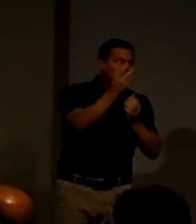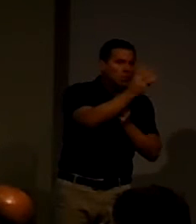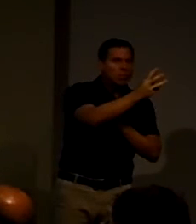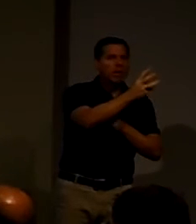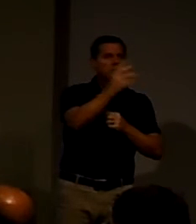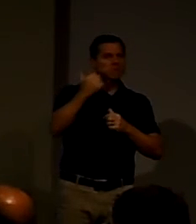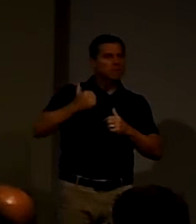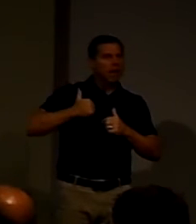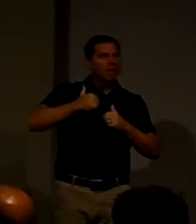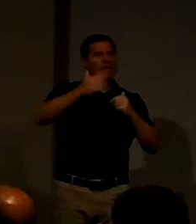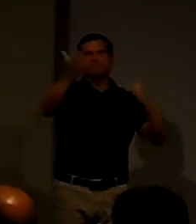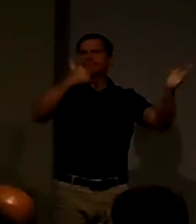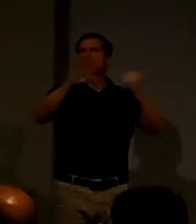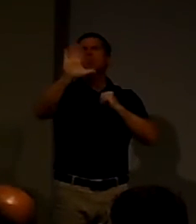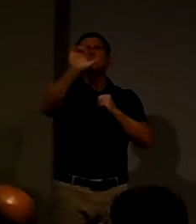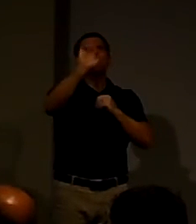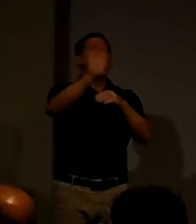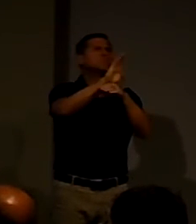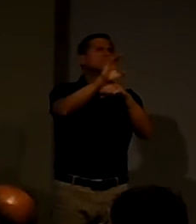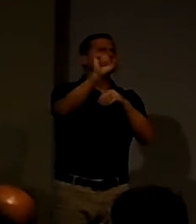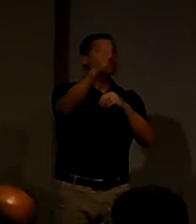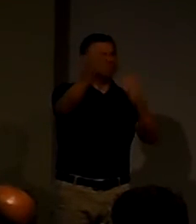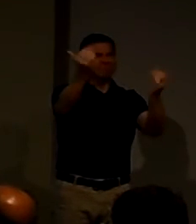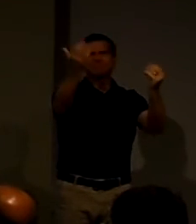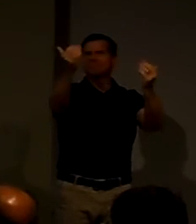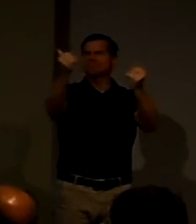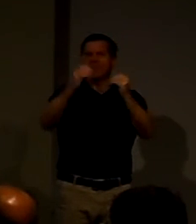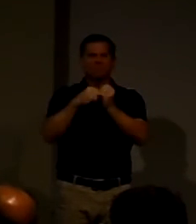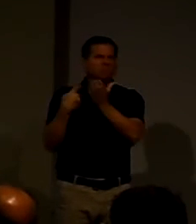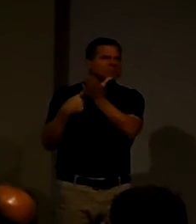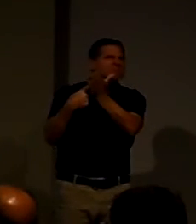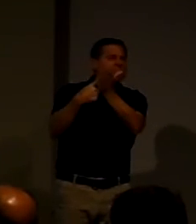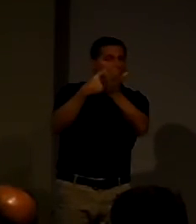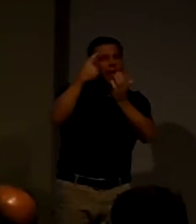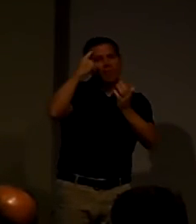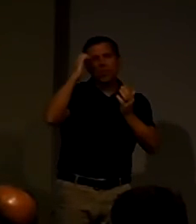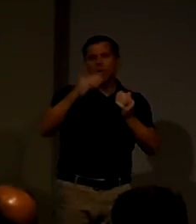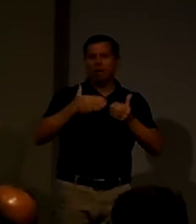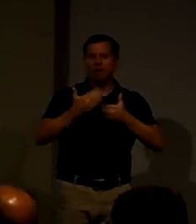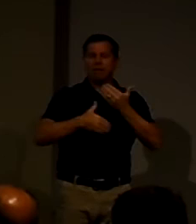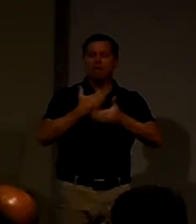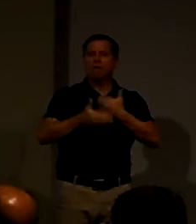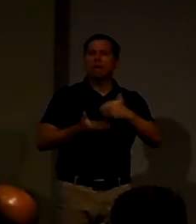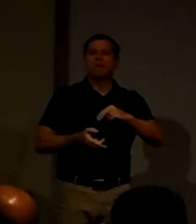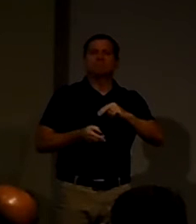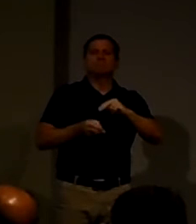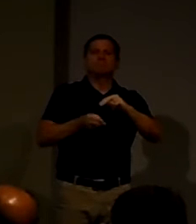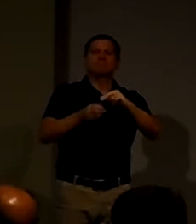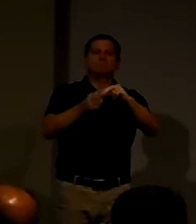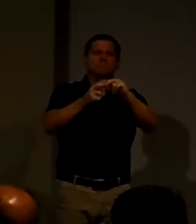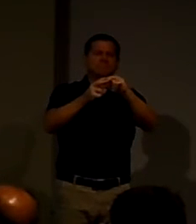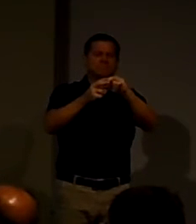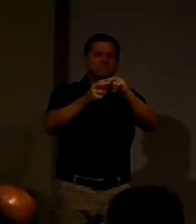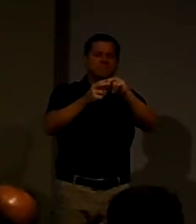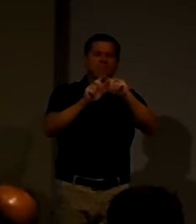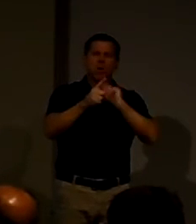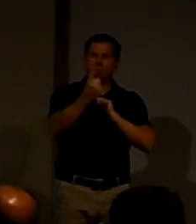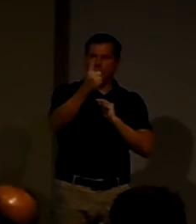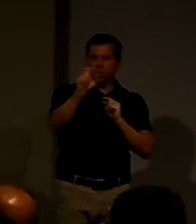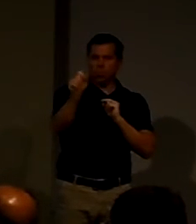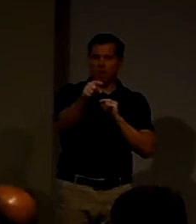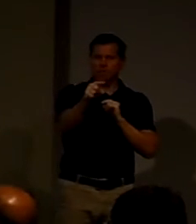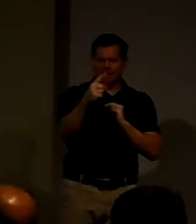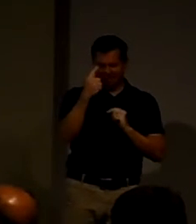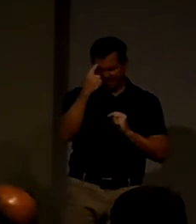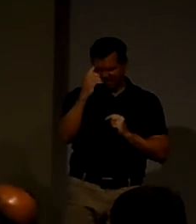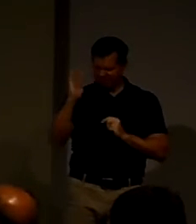bringing jobs down here, et cetera. And we're going to have great deal of luck, and it's going to build on itself over time. But the number one question, I think 10, 20